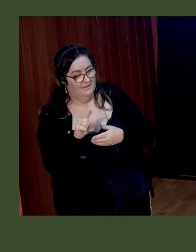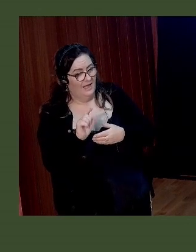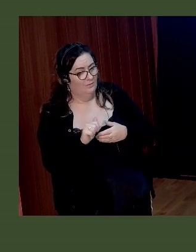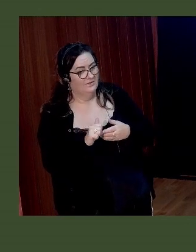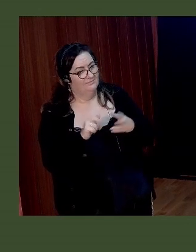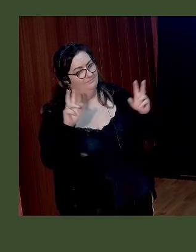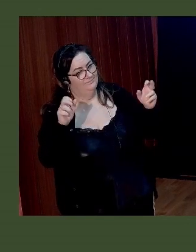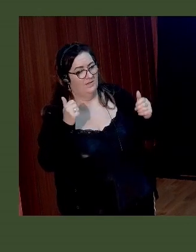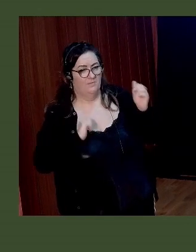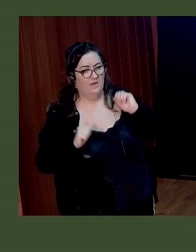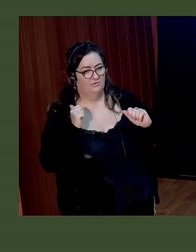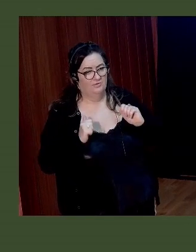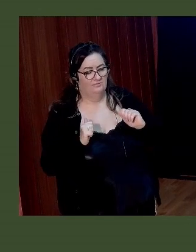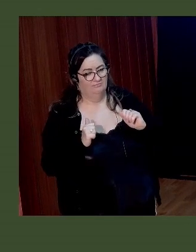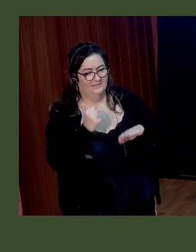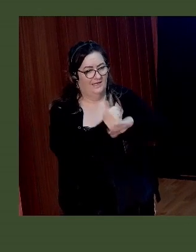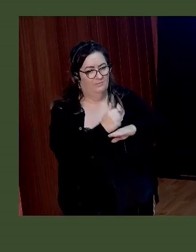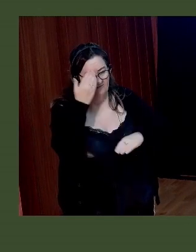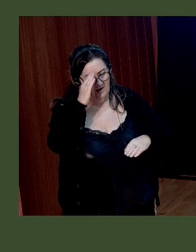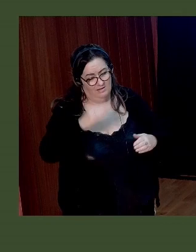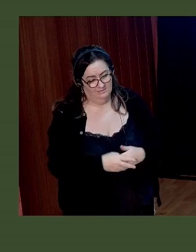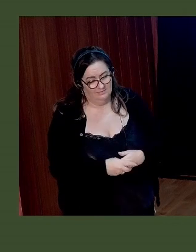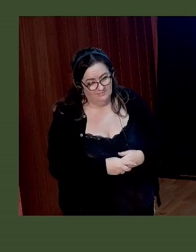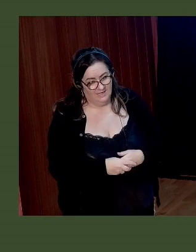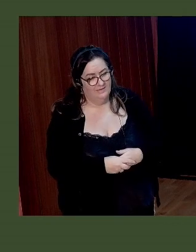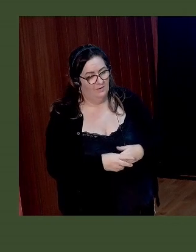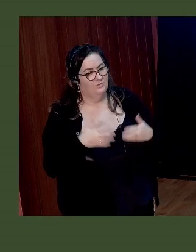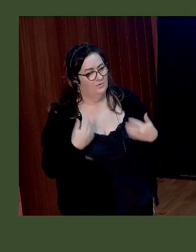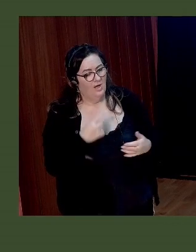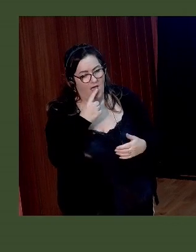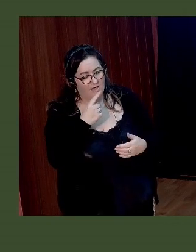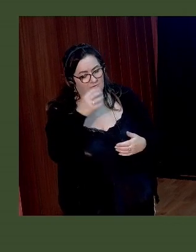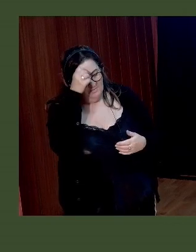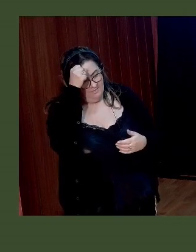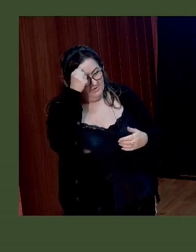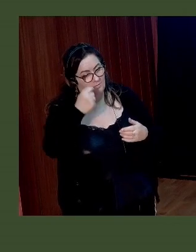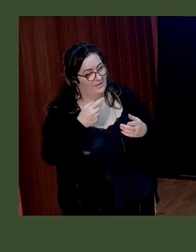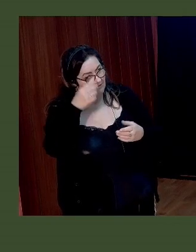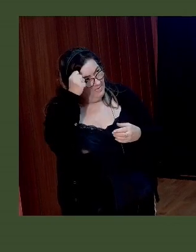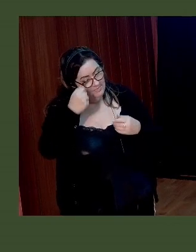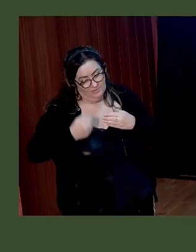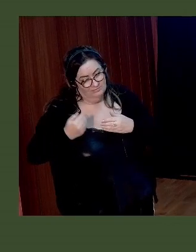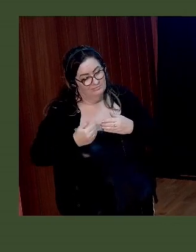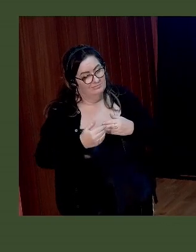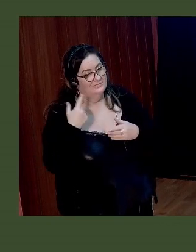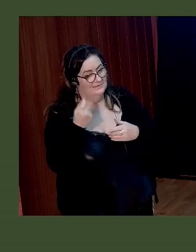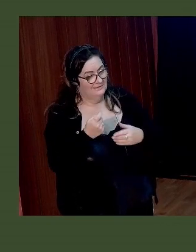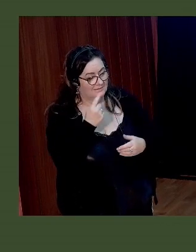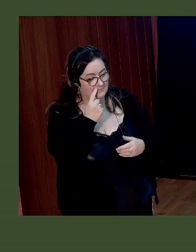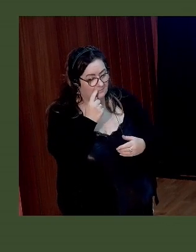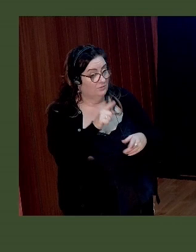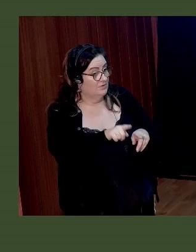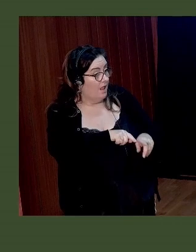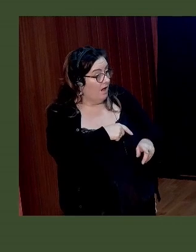of modern Ireland. The state pays respect to the founding moment in commemorative ceremonies. But there was a